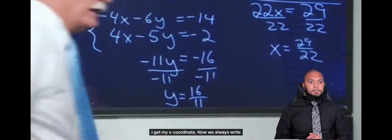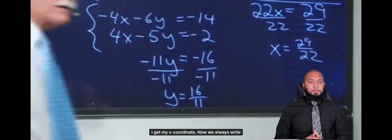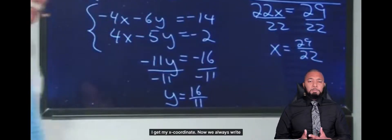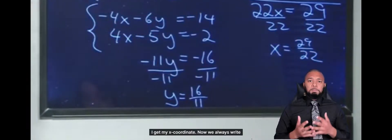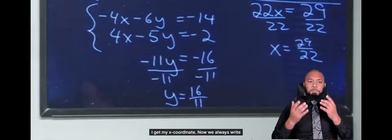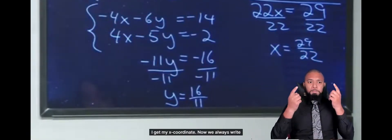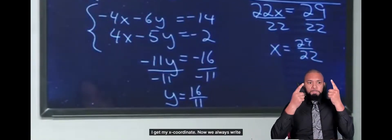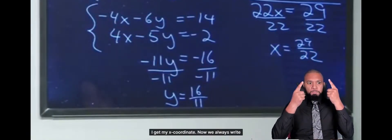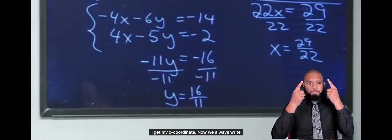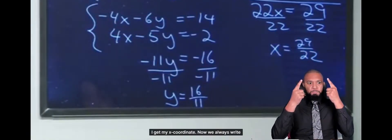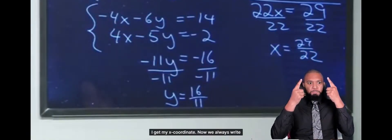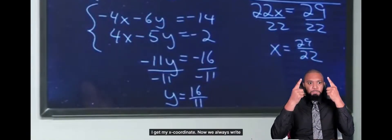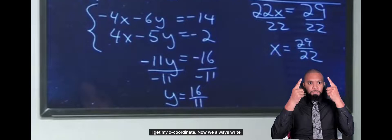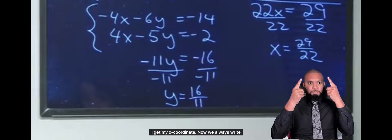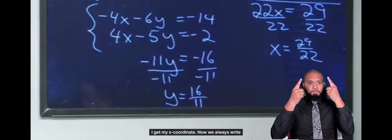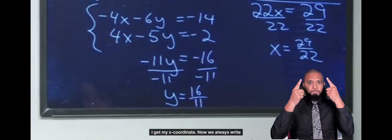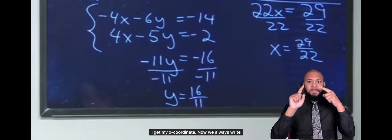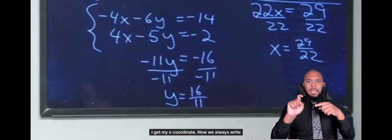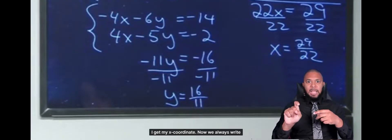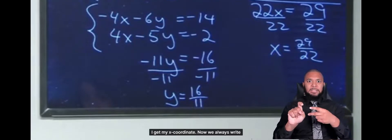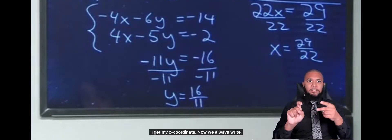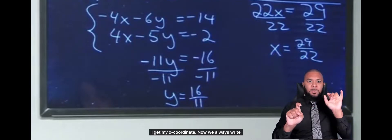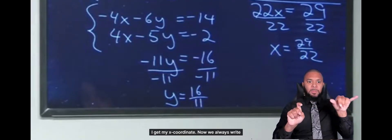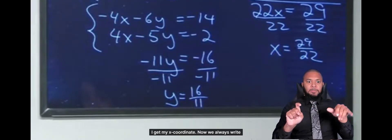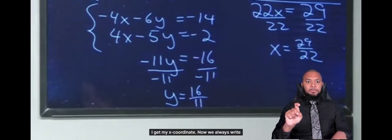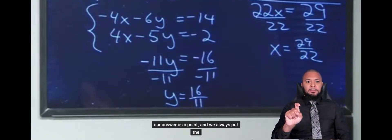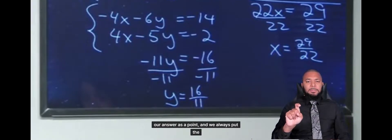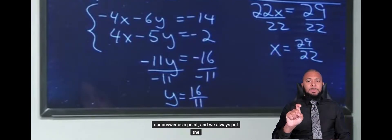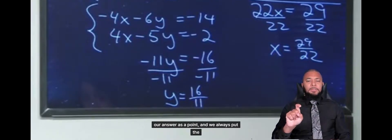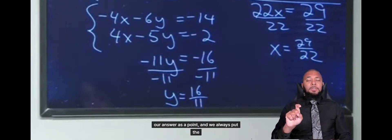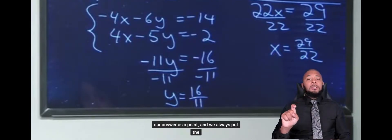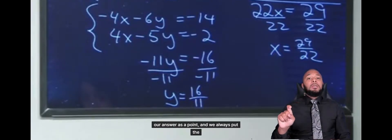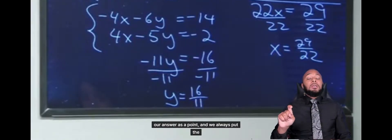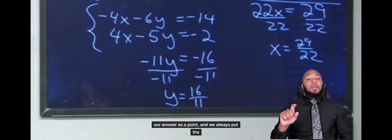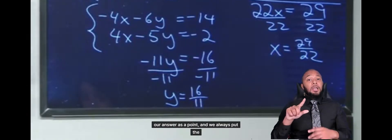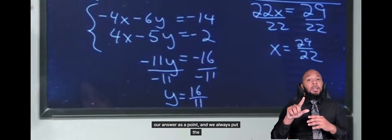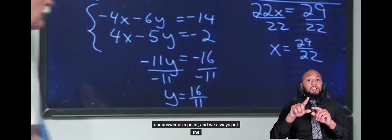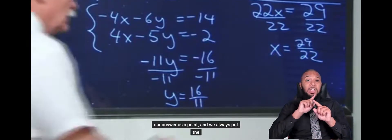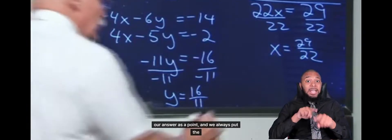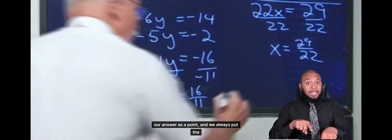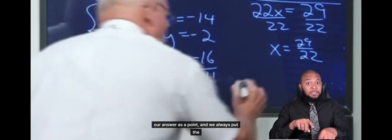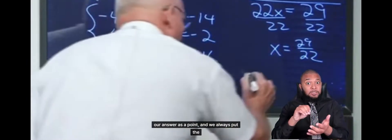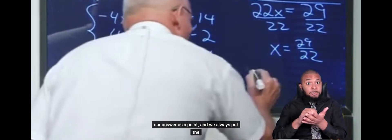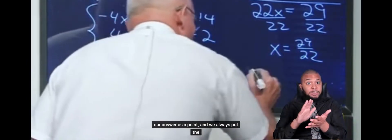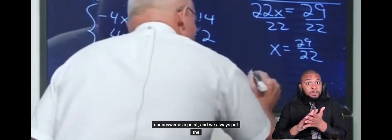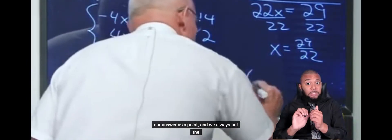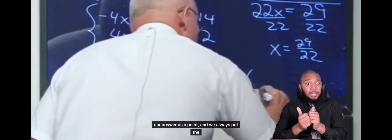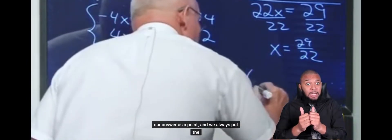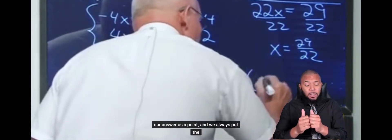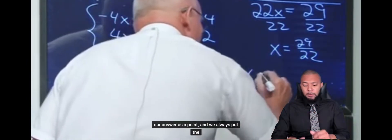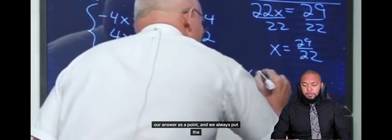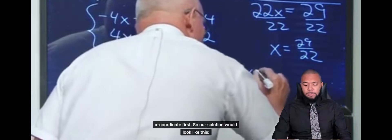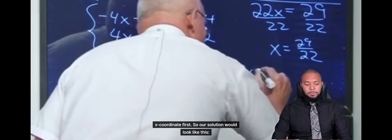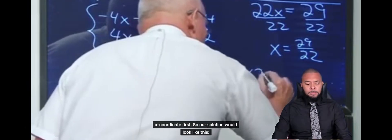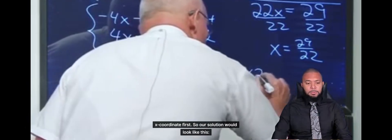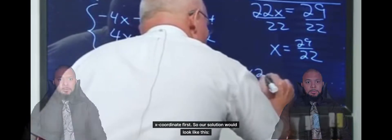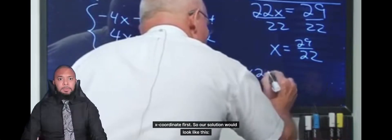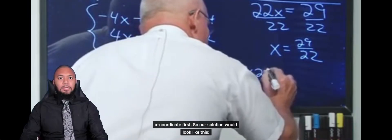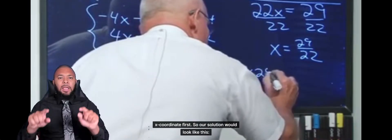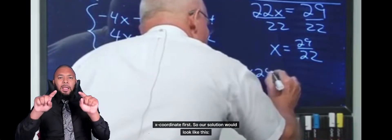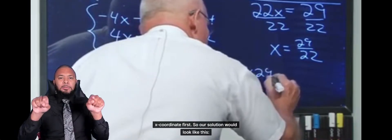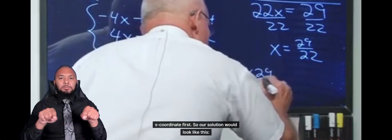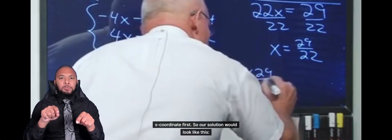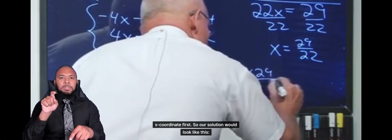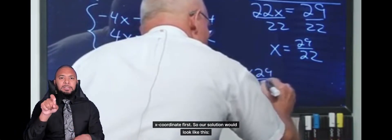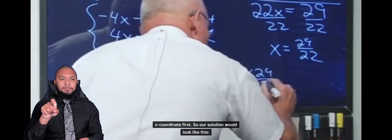I get my x-coordinate. Now we always write our answer as a point, and we always put the